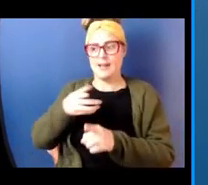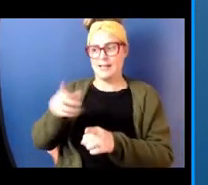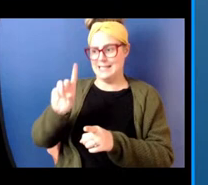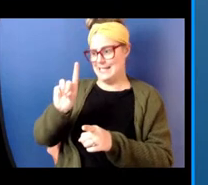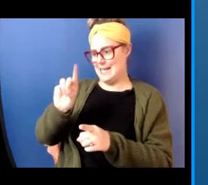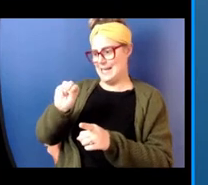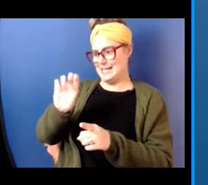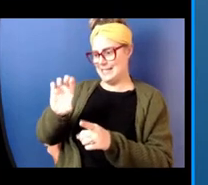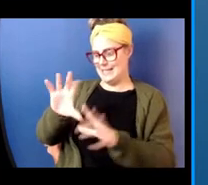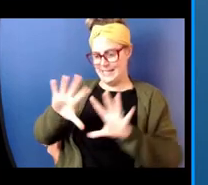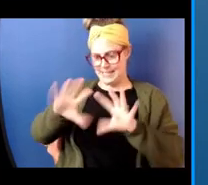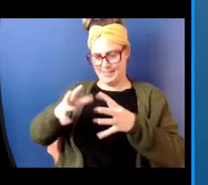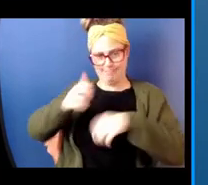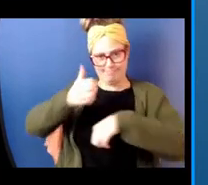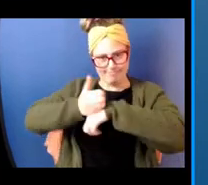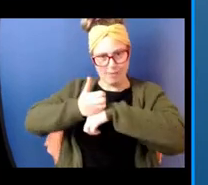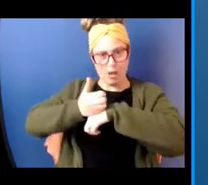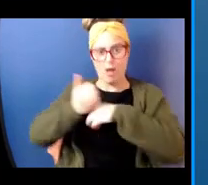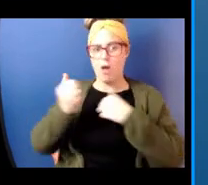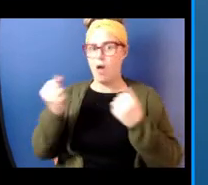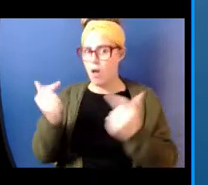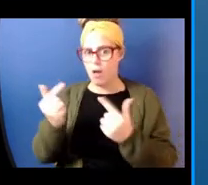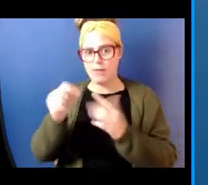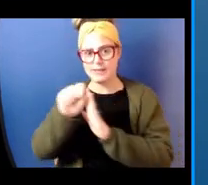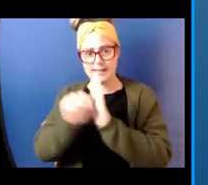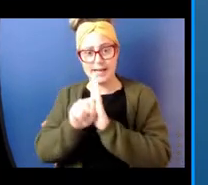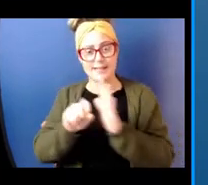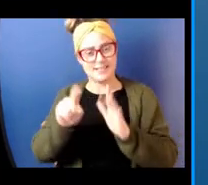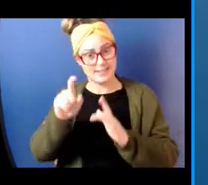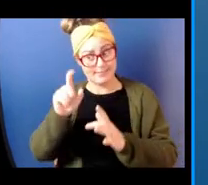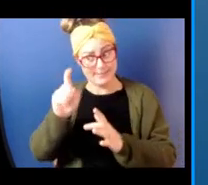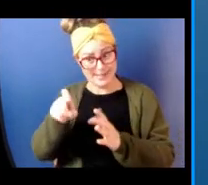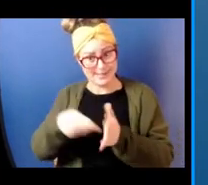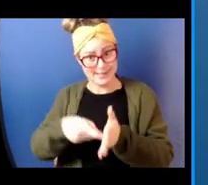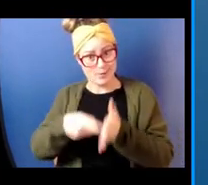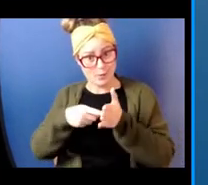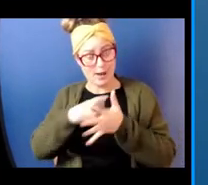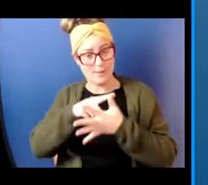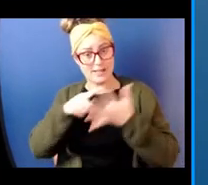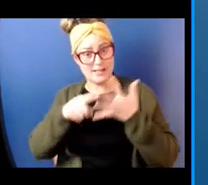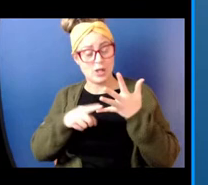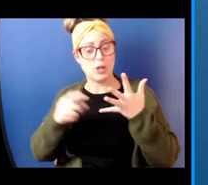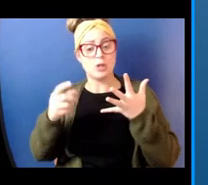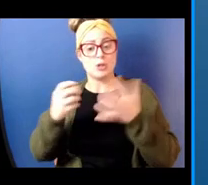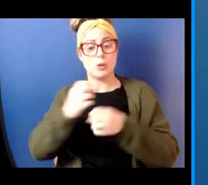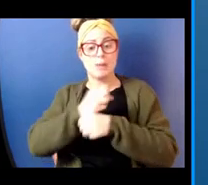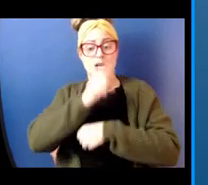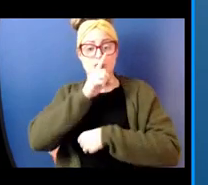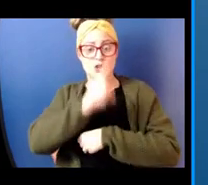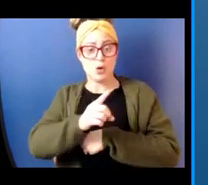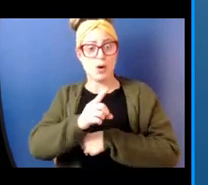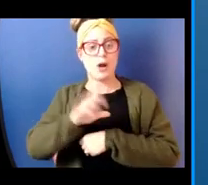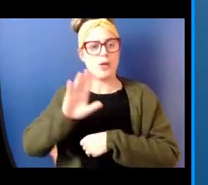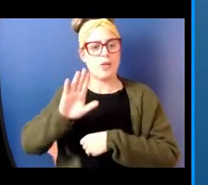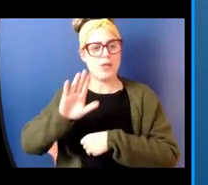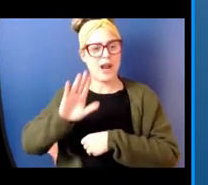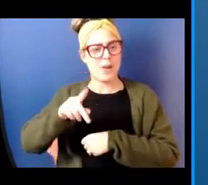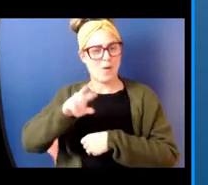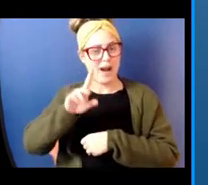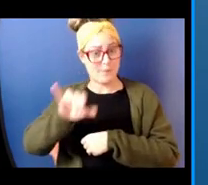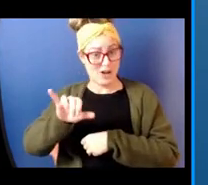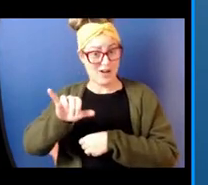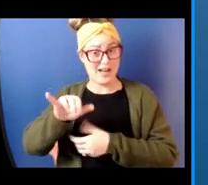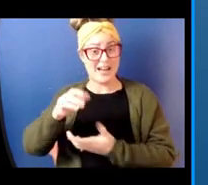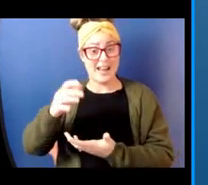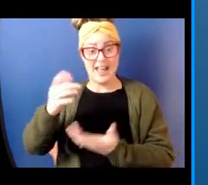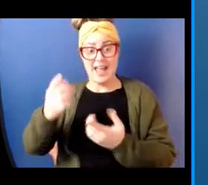are all taking the necessary steps to hold their primaries on the dates that we have approved them to